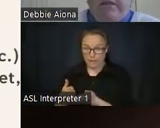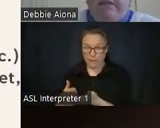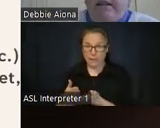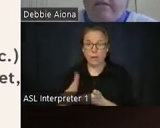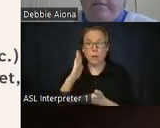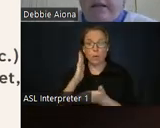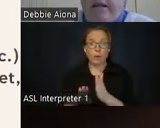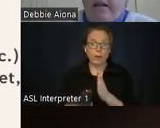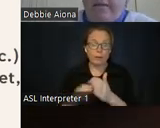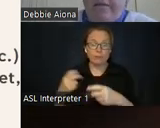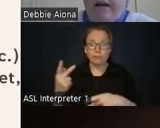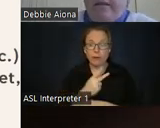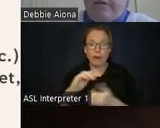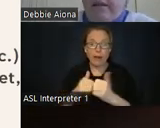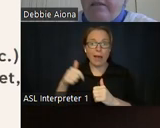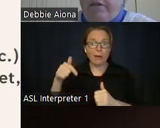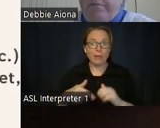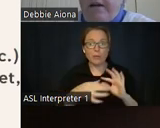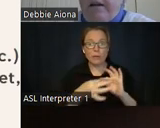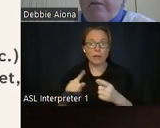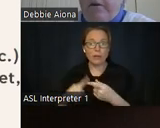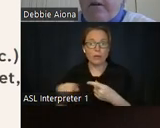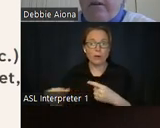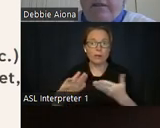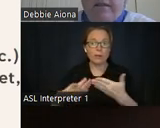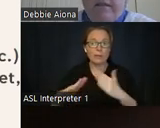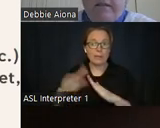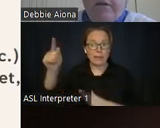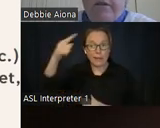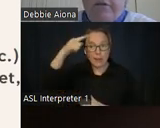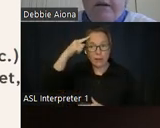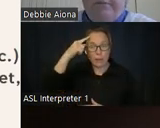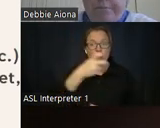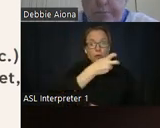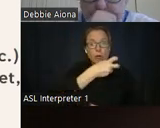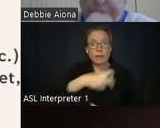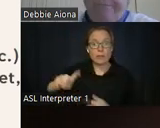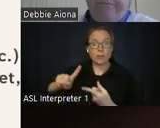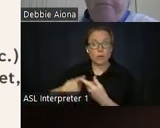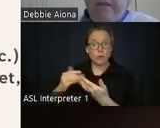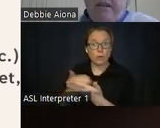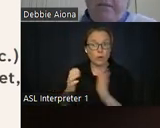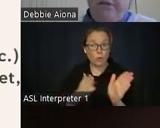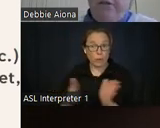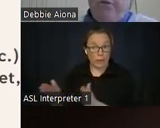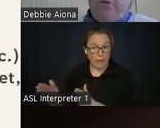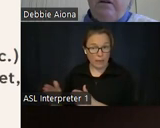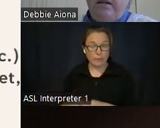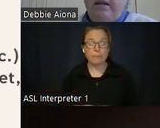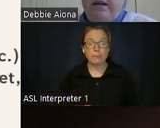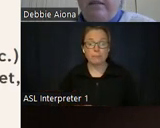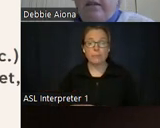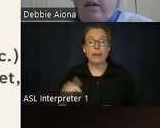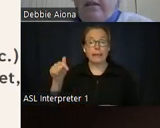rest of the city government and the transition plan from our current system to the new one. The commission will